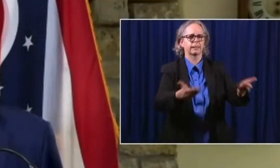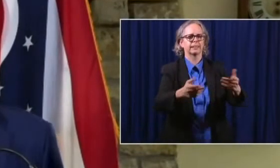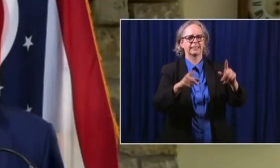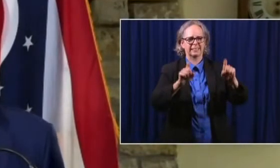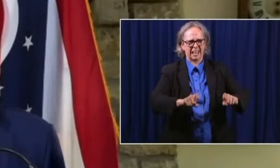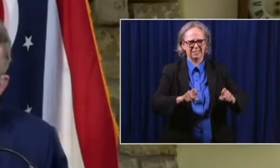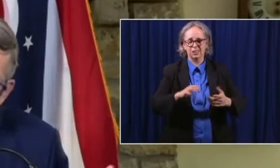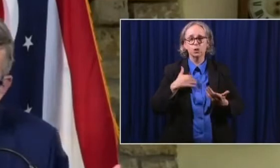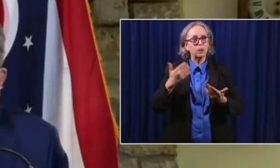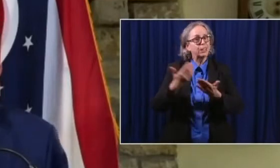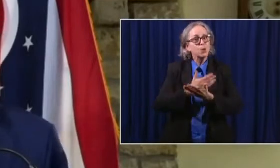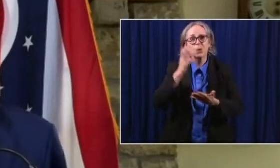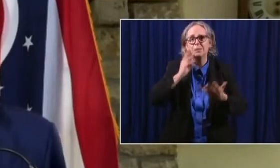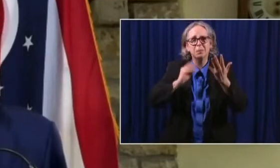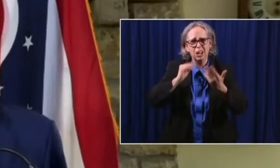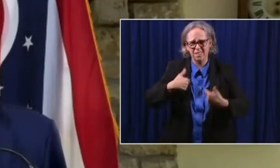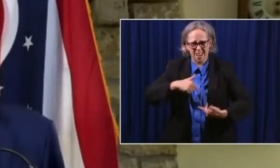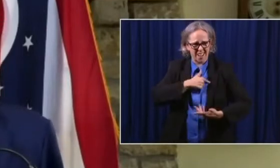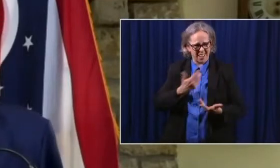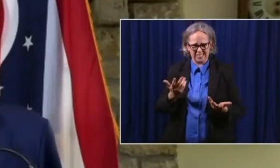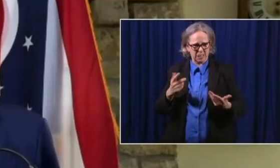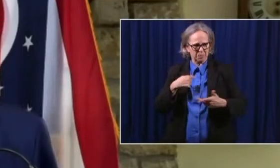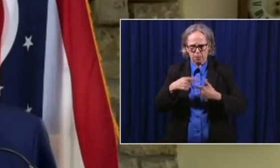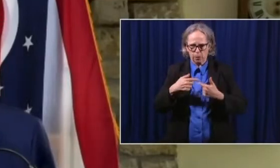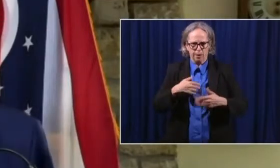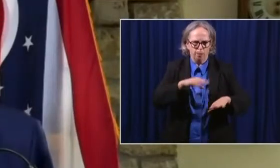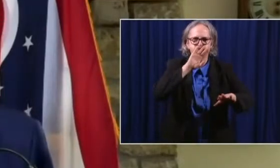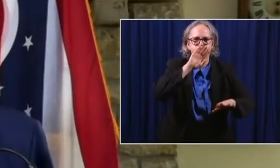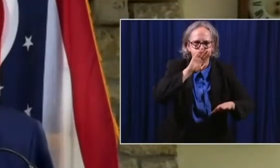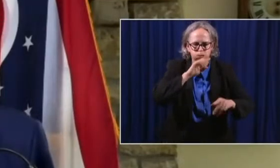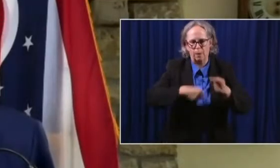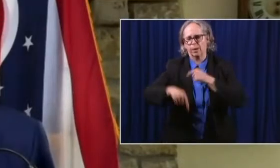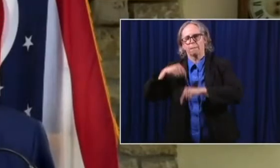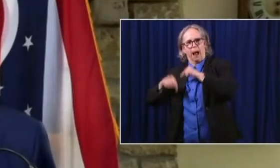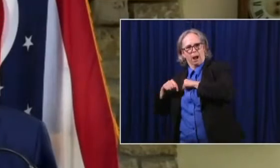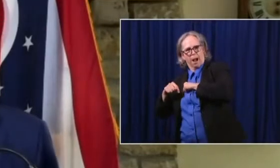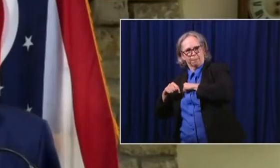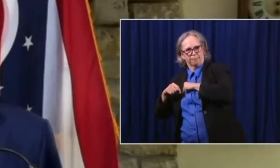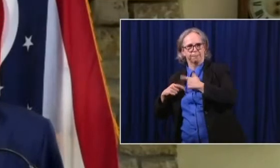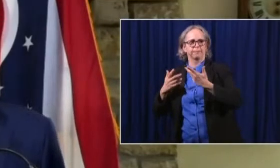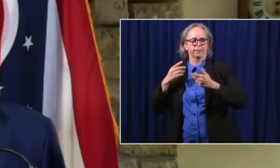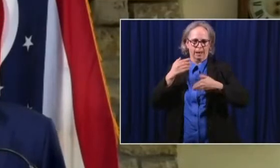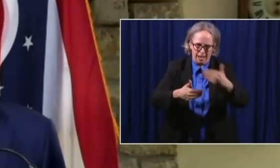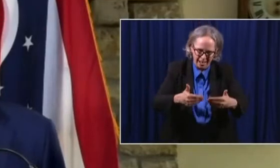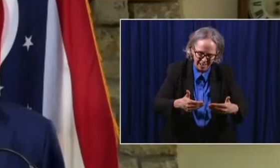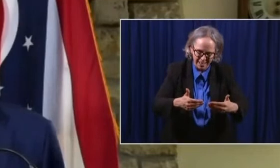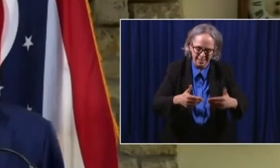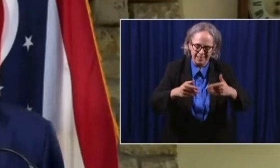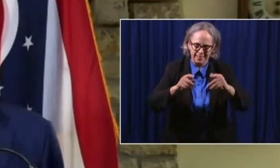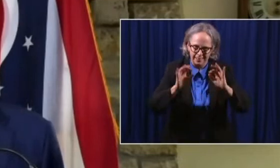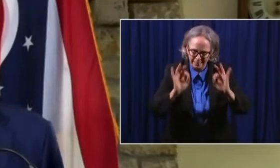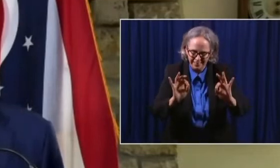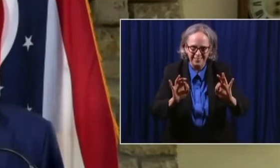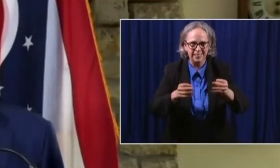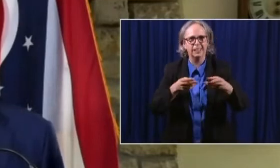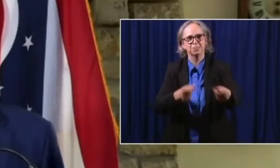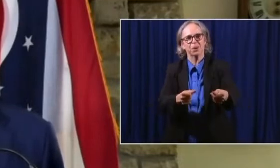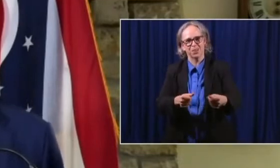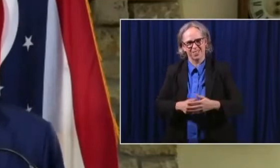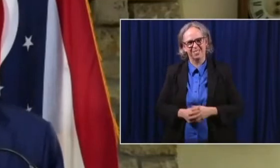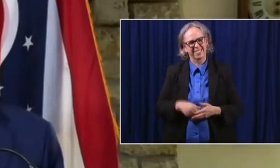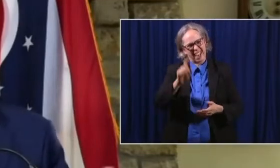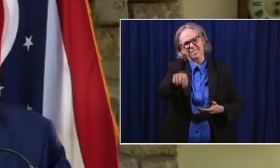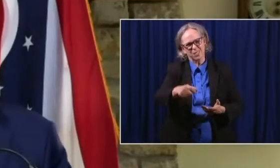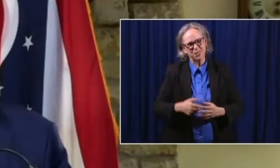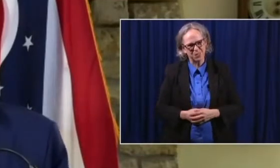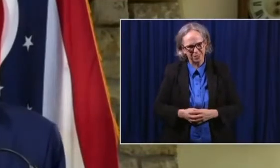testing protocols, sometimes you run into a situation like we've run into in regard to our assisted living. Once that